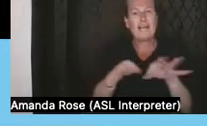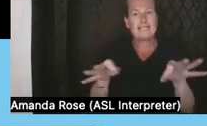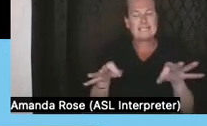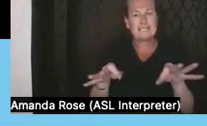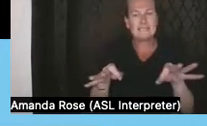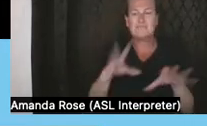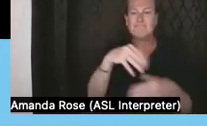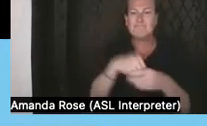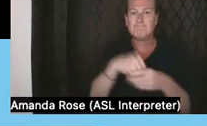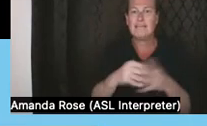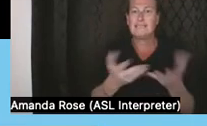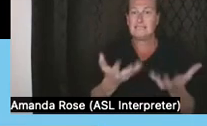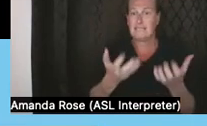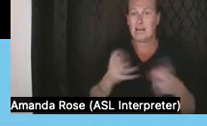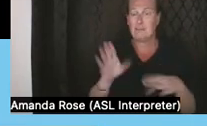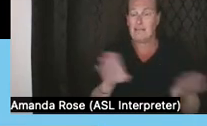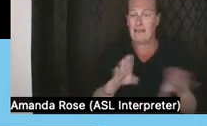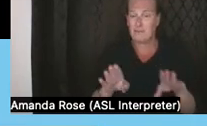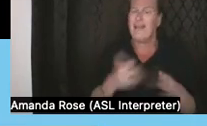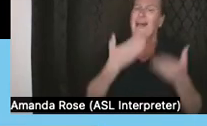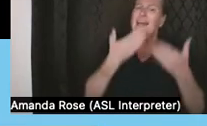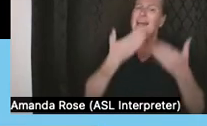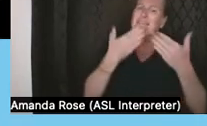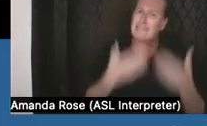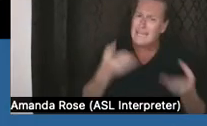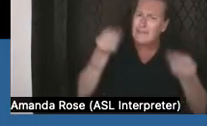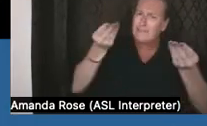behavior, thank you for letting me know that you needed more time.